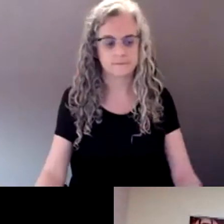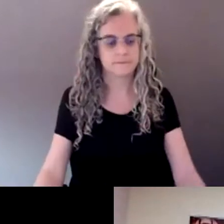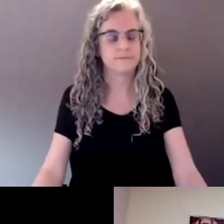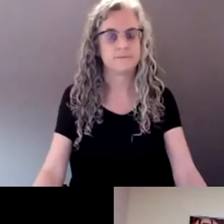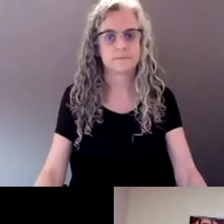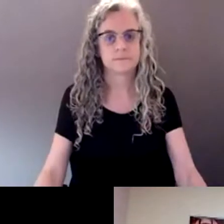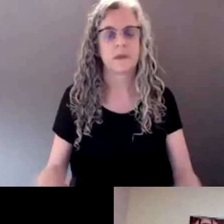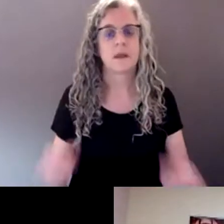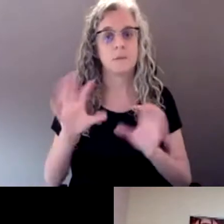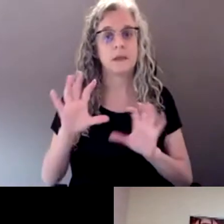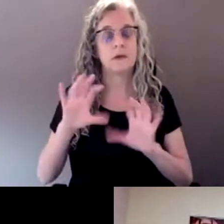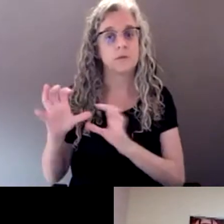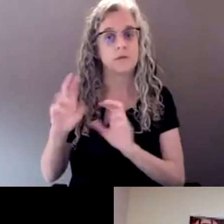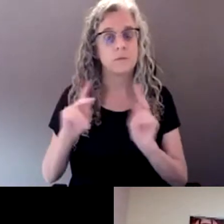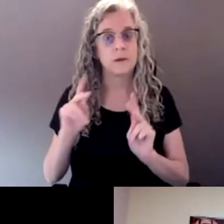already